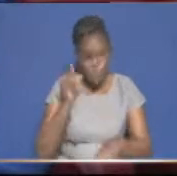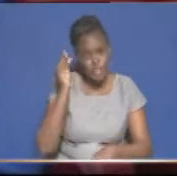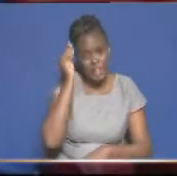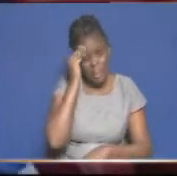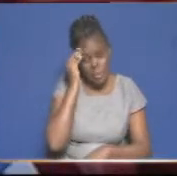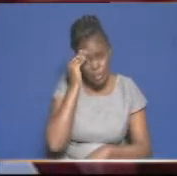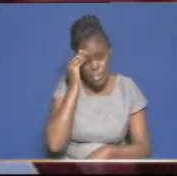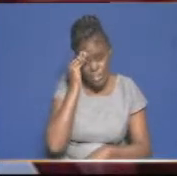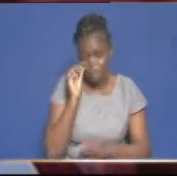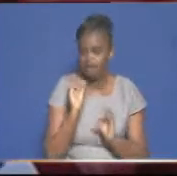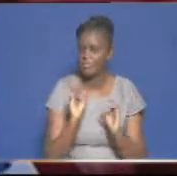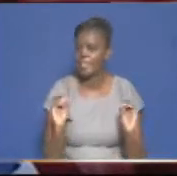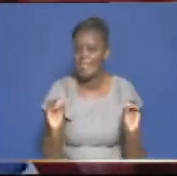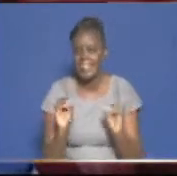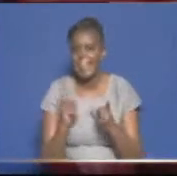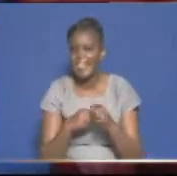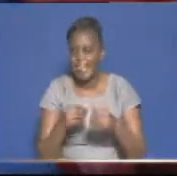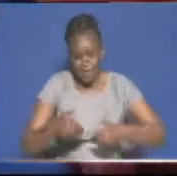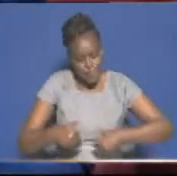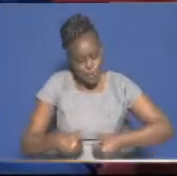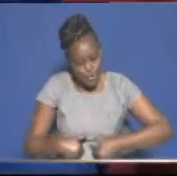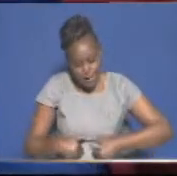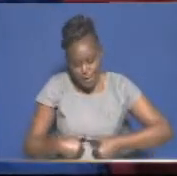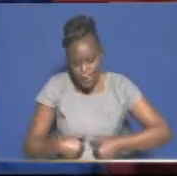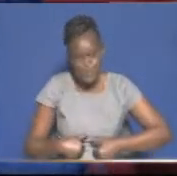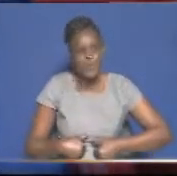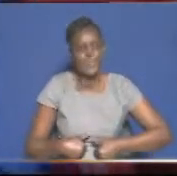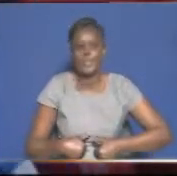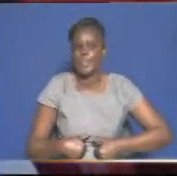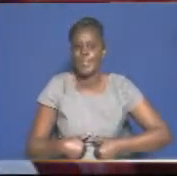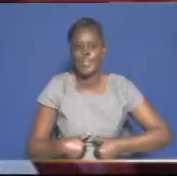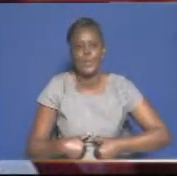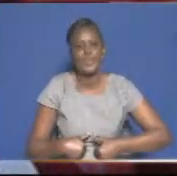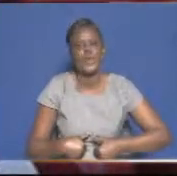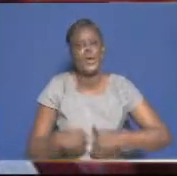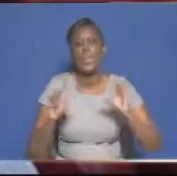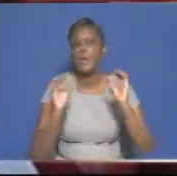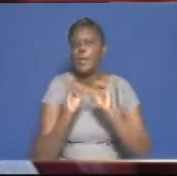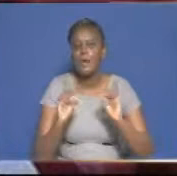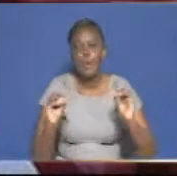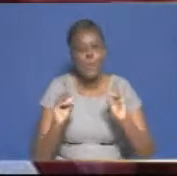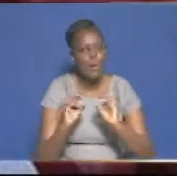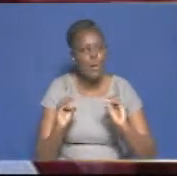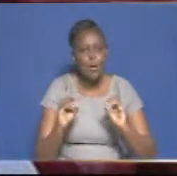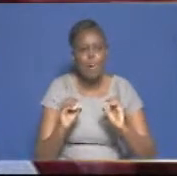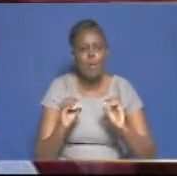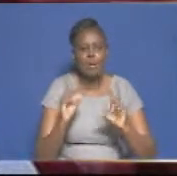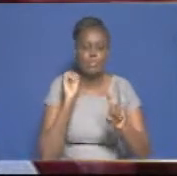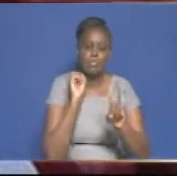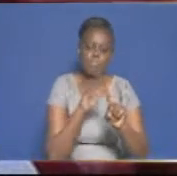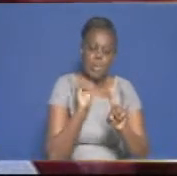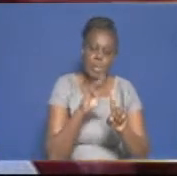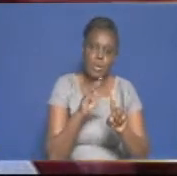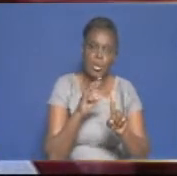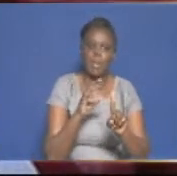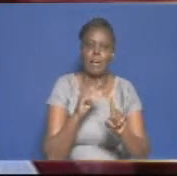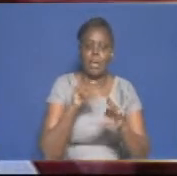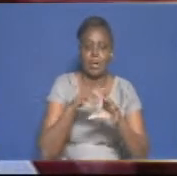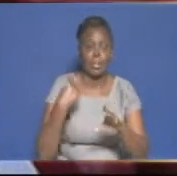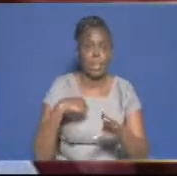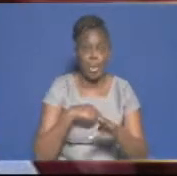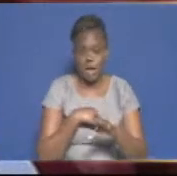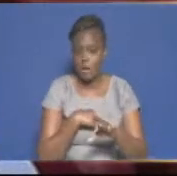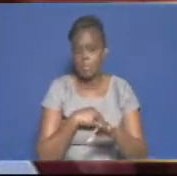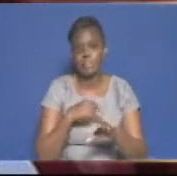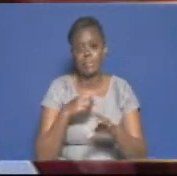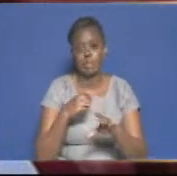job description, then the youthful people in school will not find mentorship in us. And for that reason